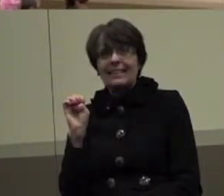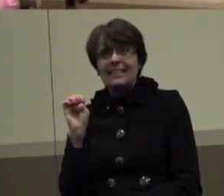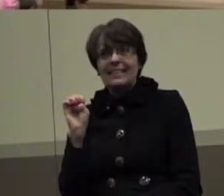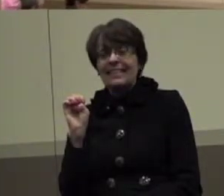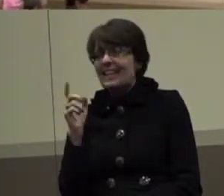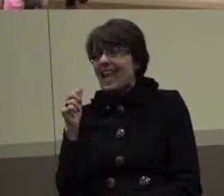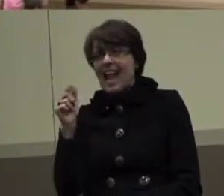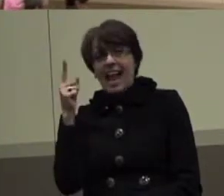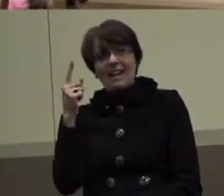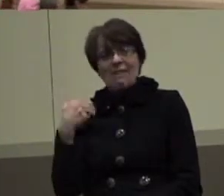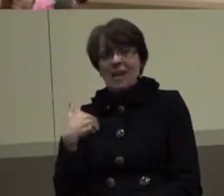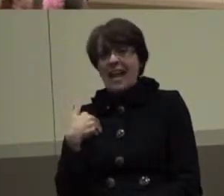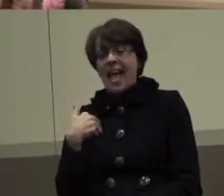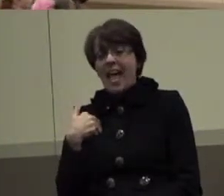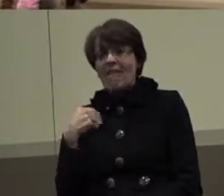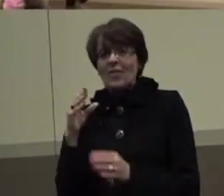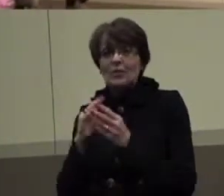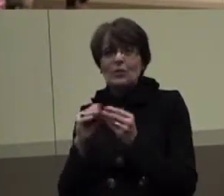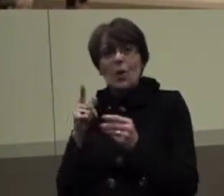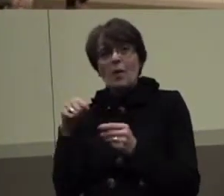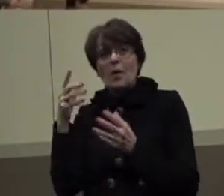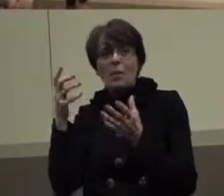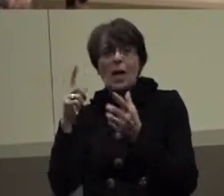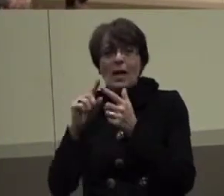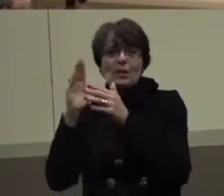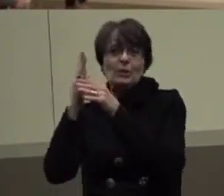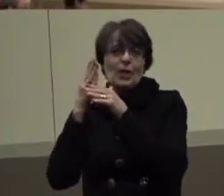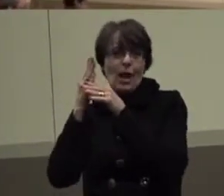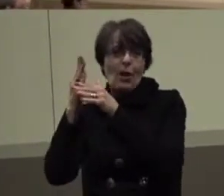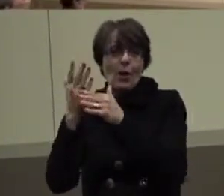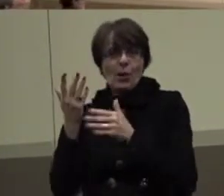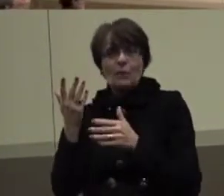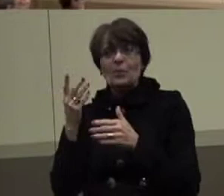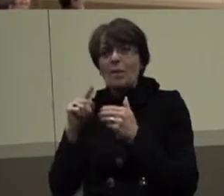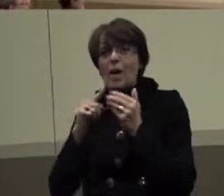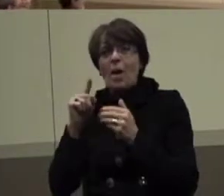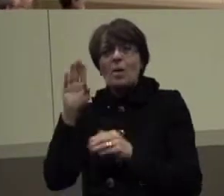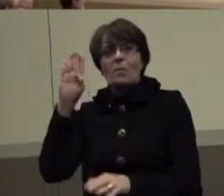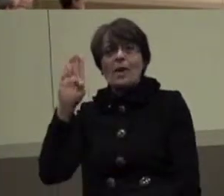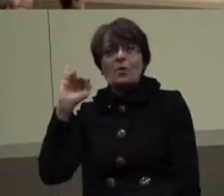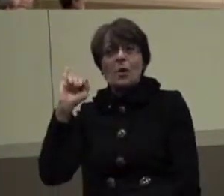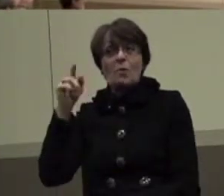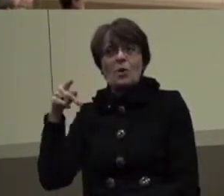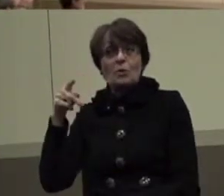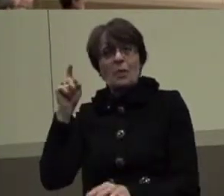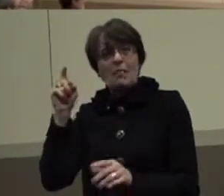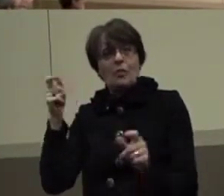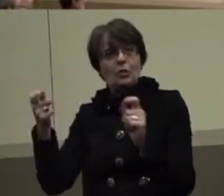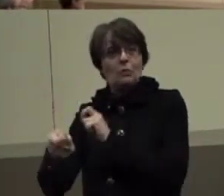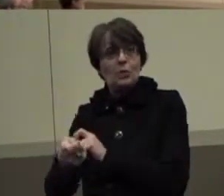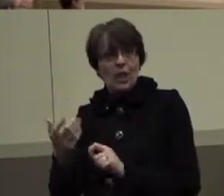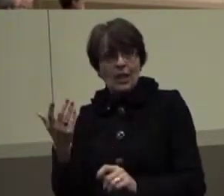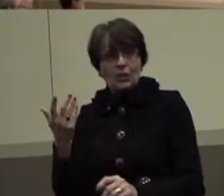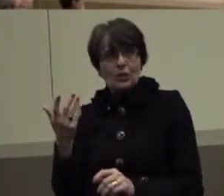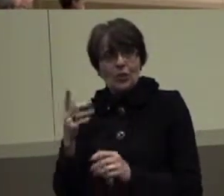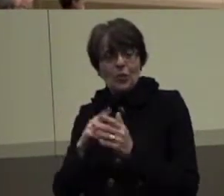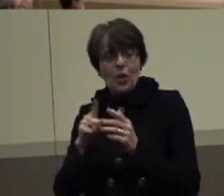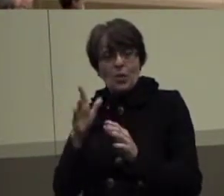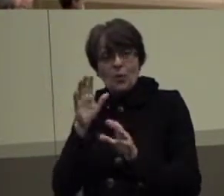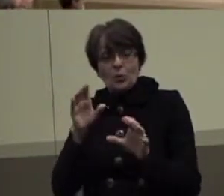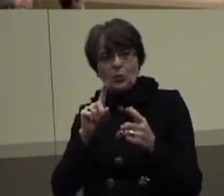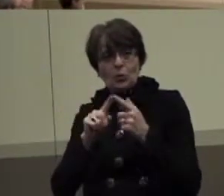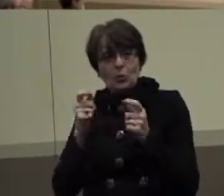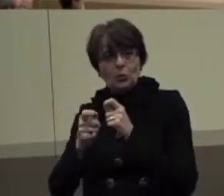Anybody have a story they'd like to share about a behavior intervention plan that needs to be changed and what you're going to do to change